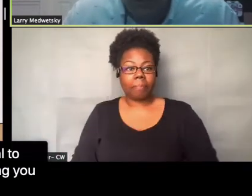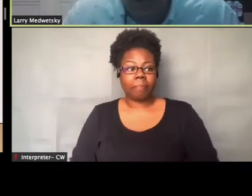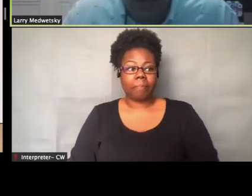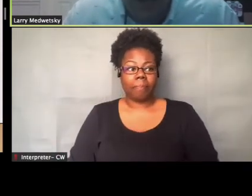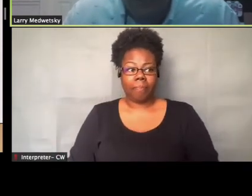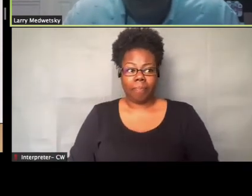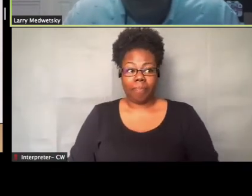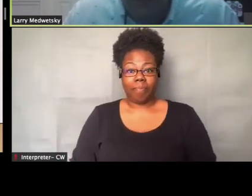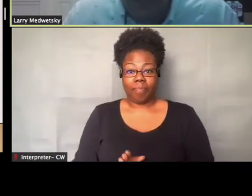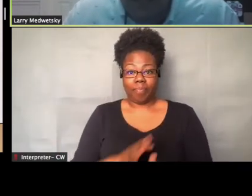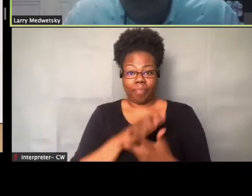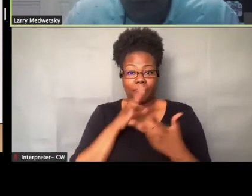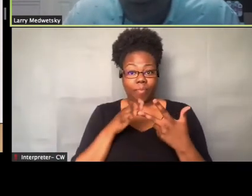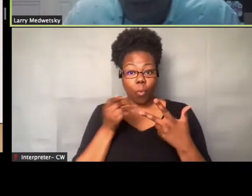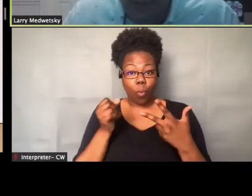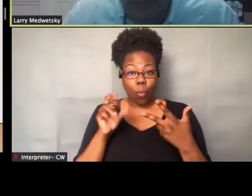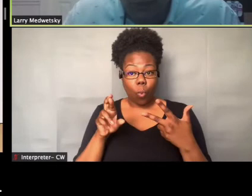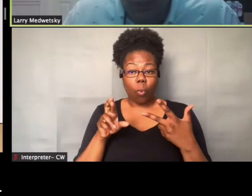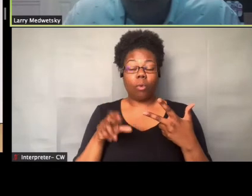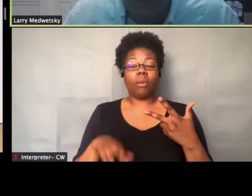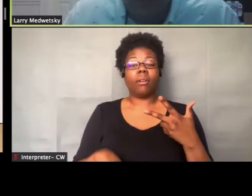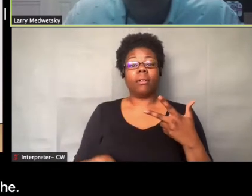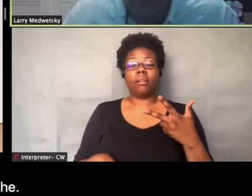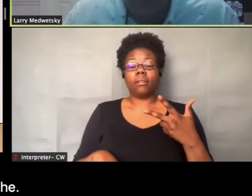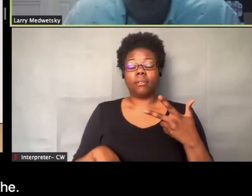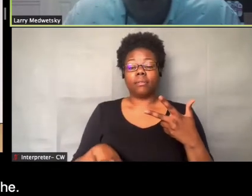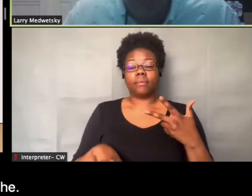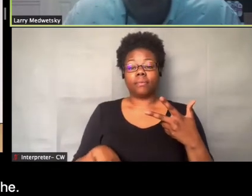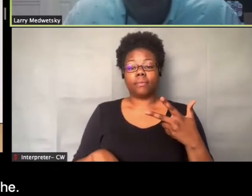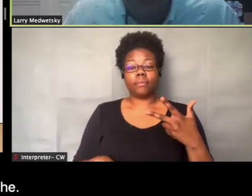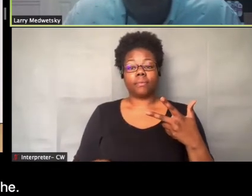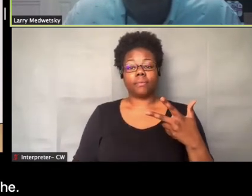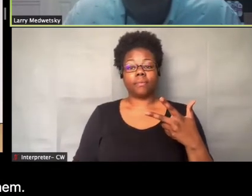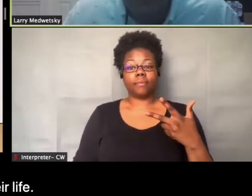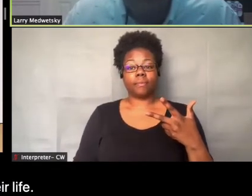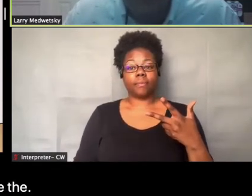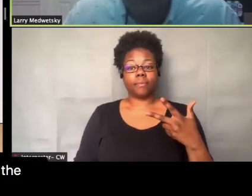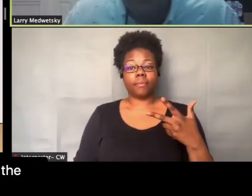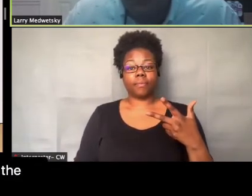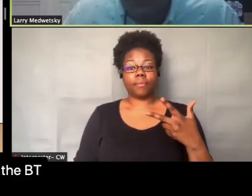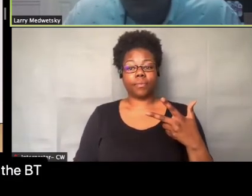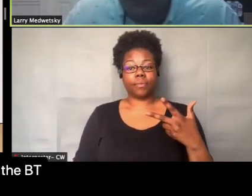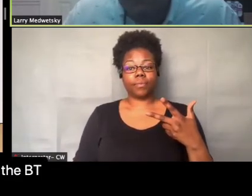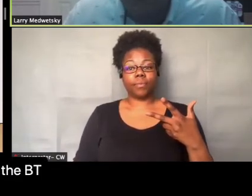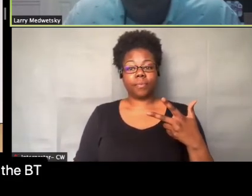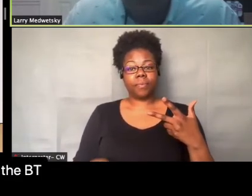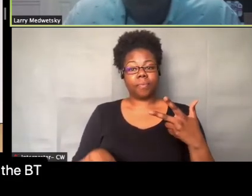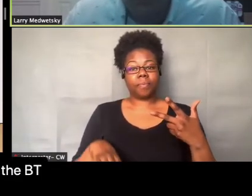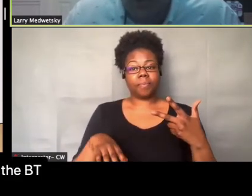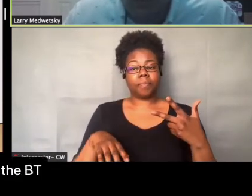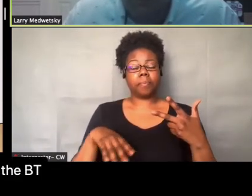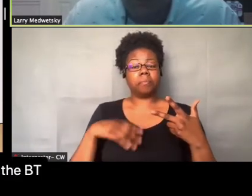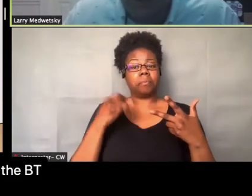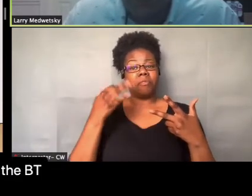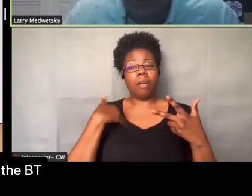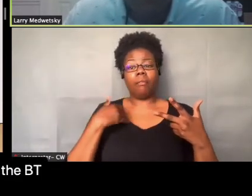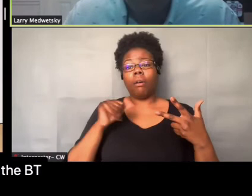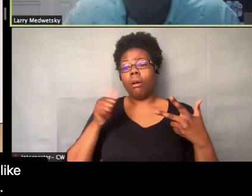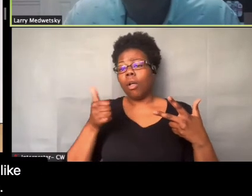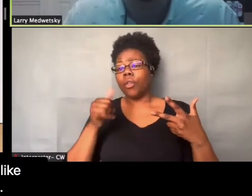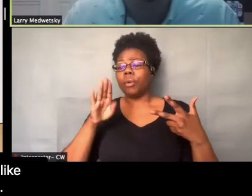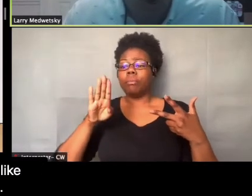Or you can connect these devices directly to these BT devices via USB cable to the radio